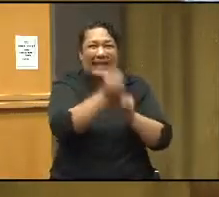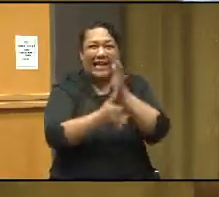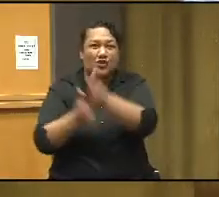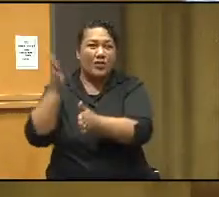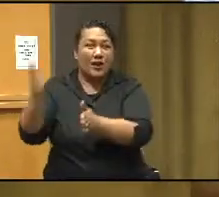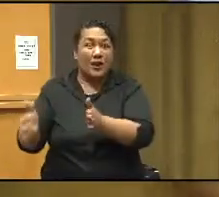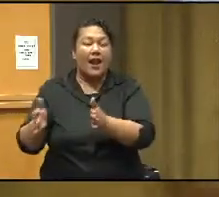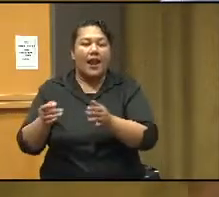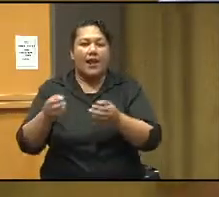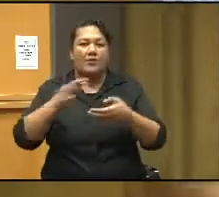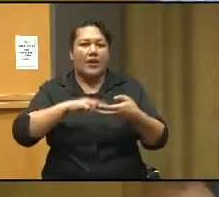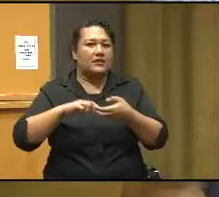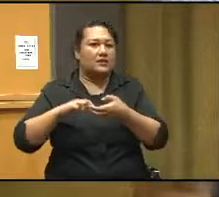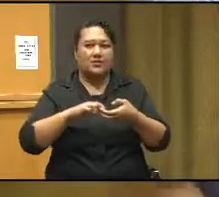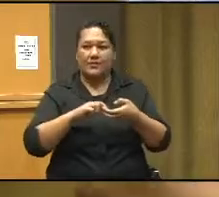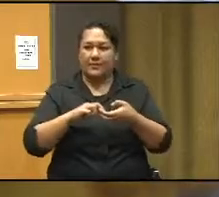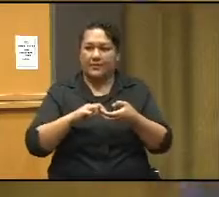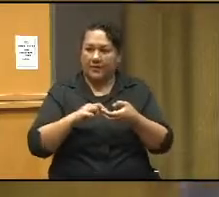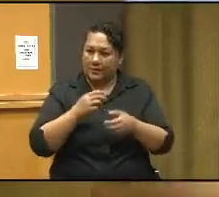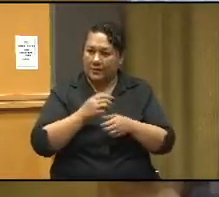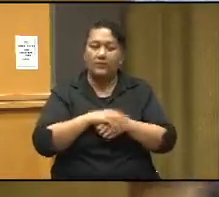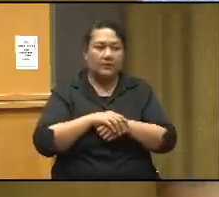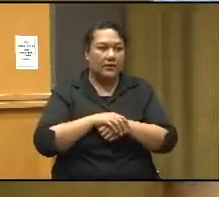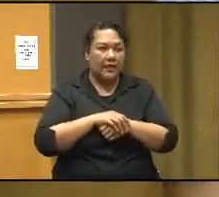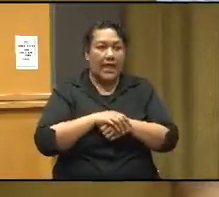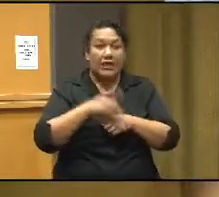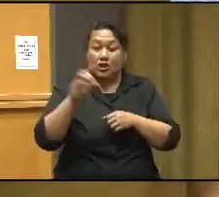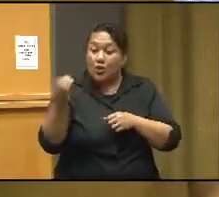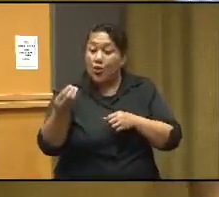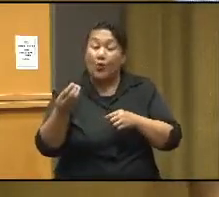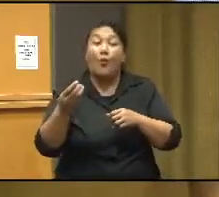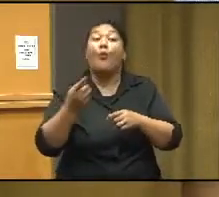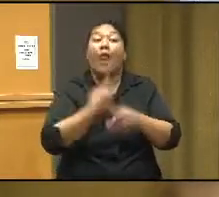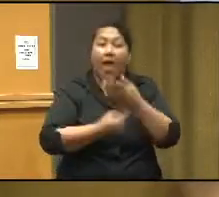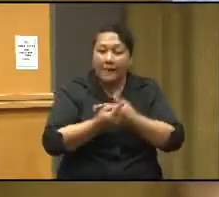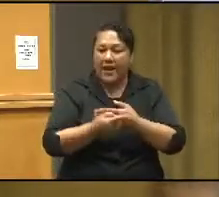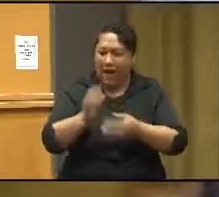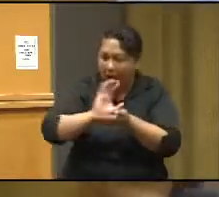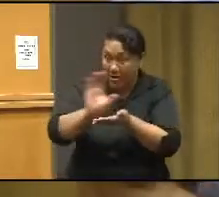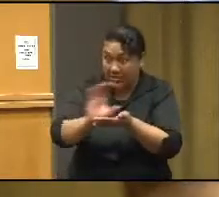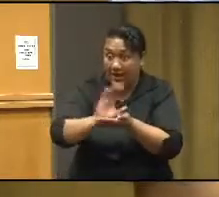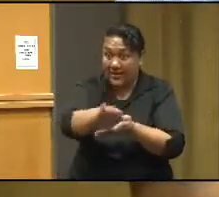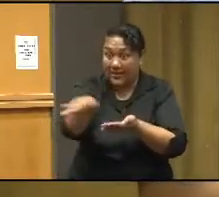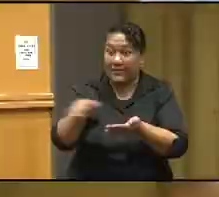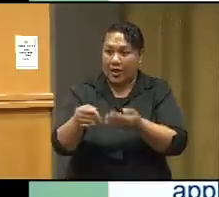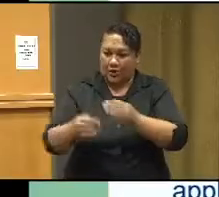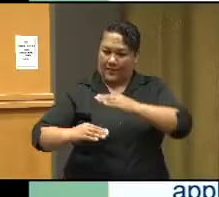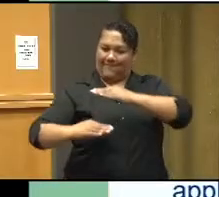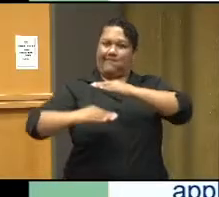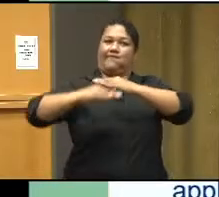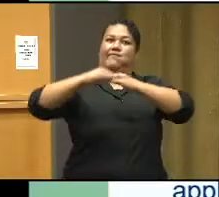identify the weak students and raise the bar for them as well. So those are some of my